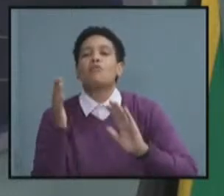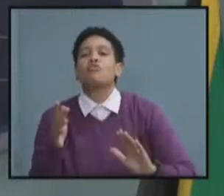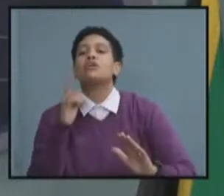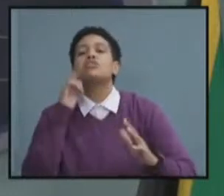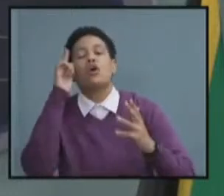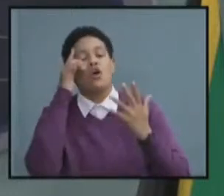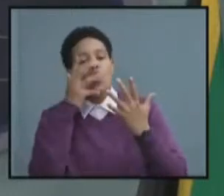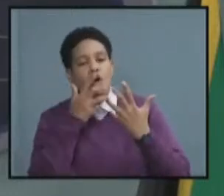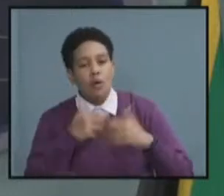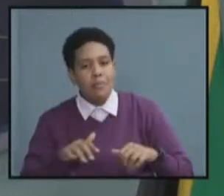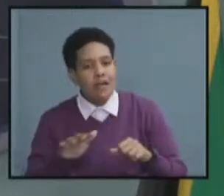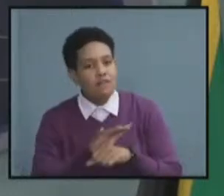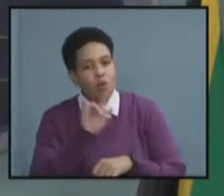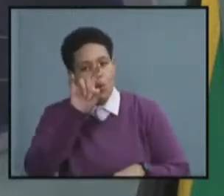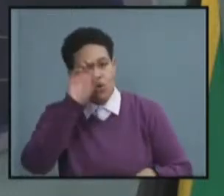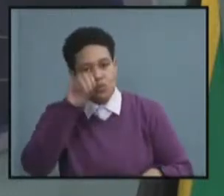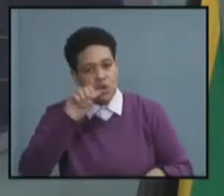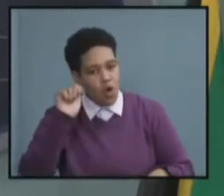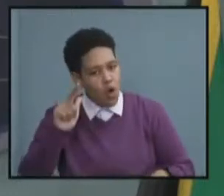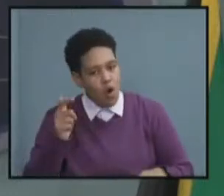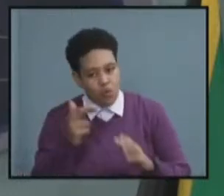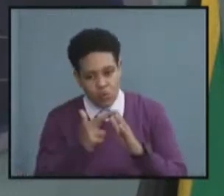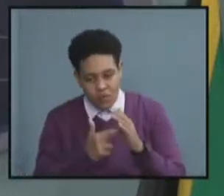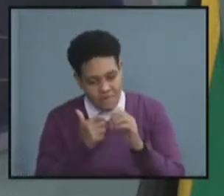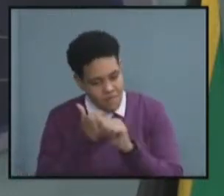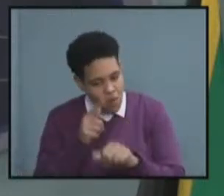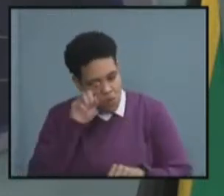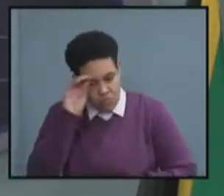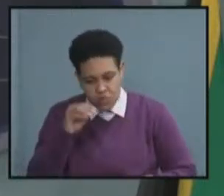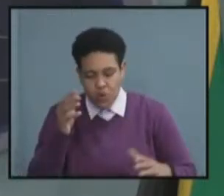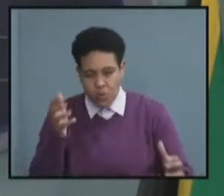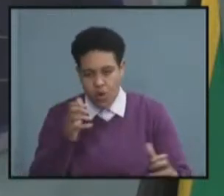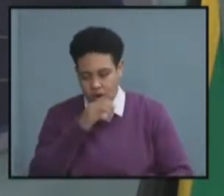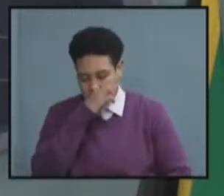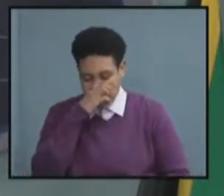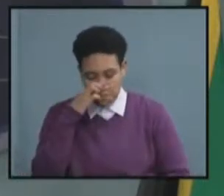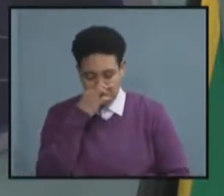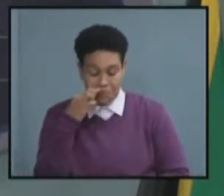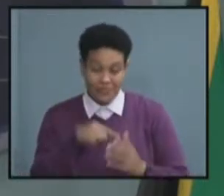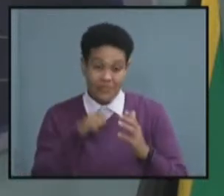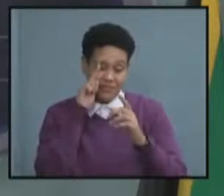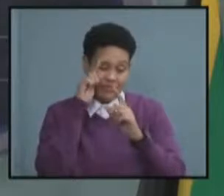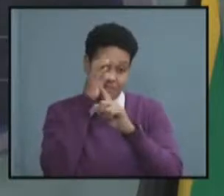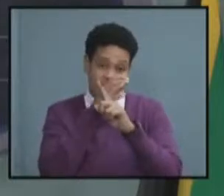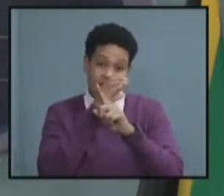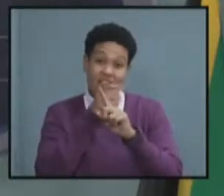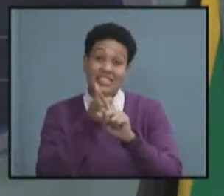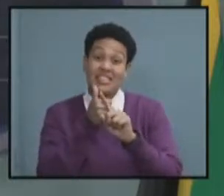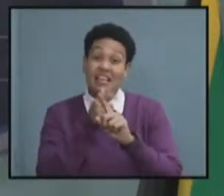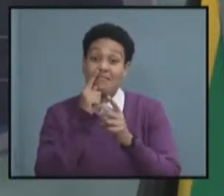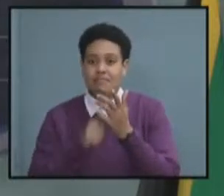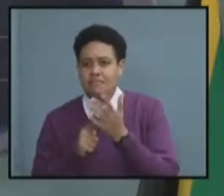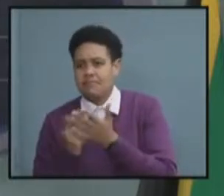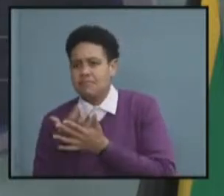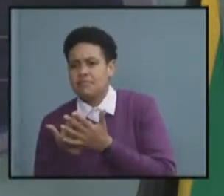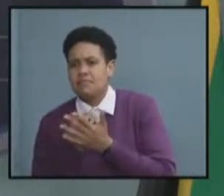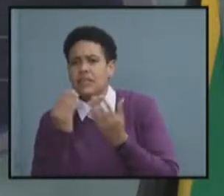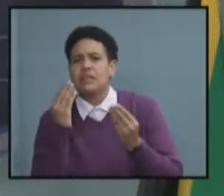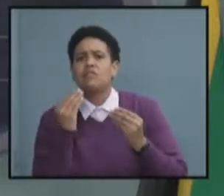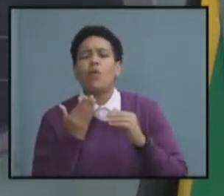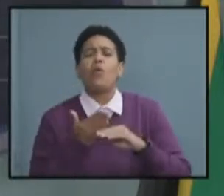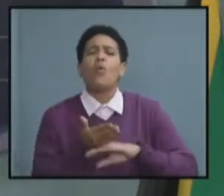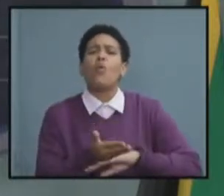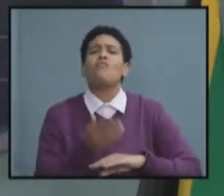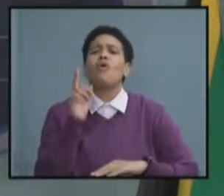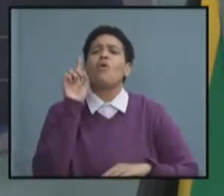to comply fully. And the last thing, Prime Minister, this survey that is being conducted on over